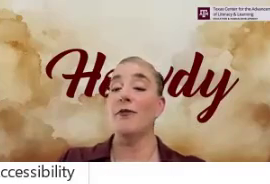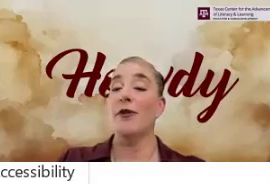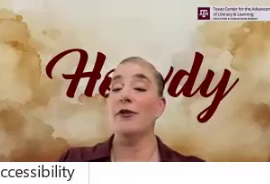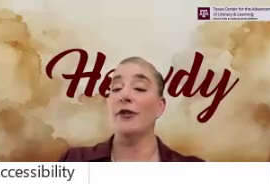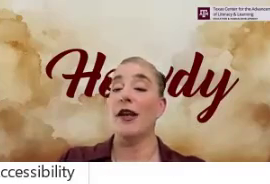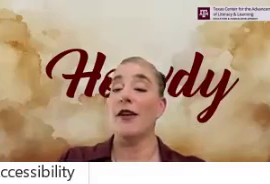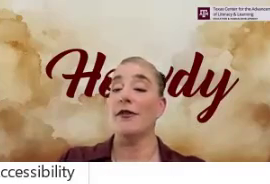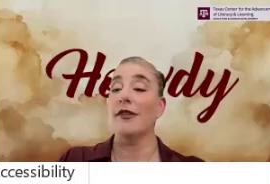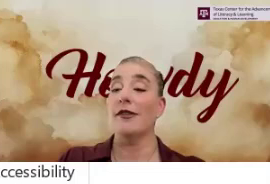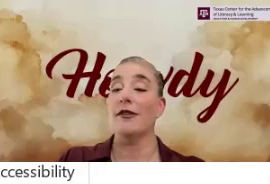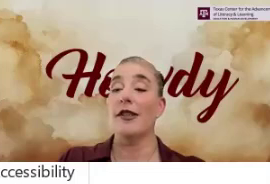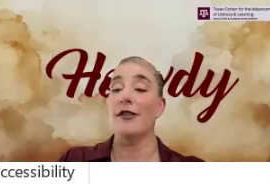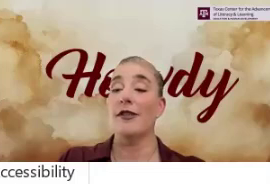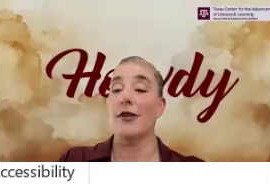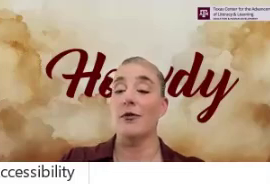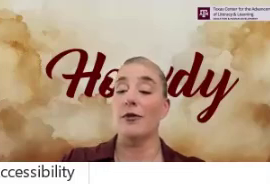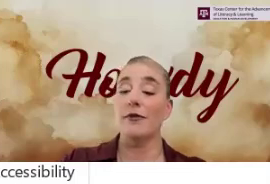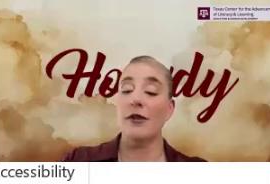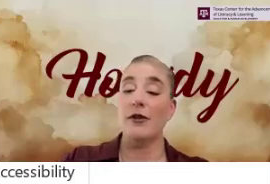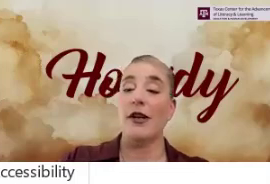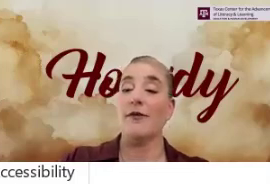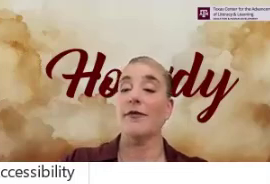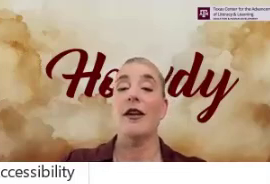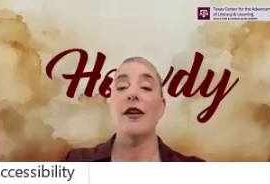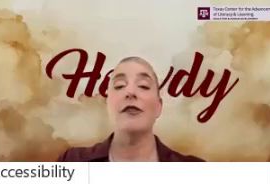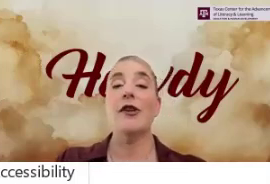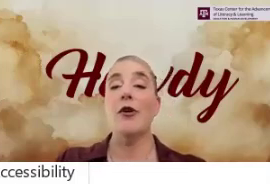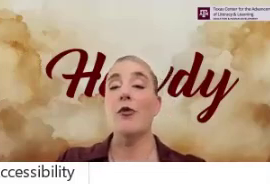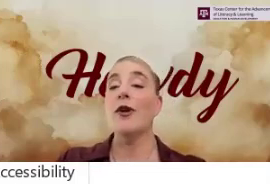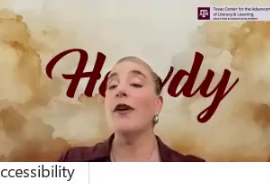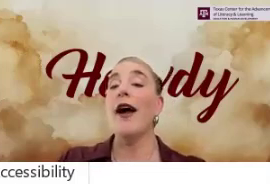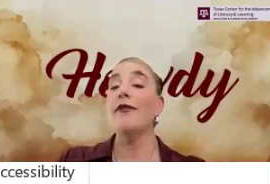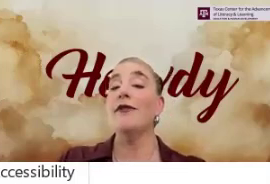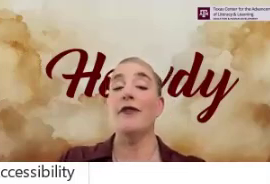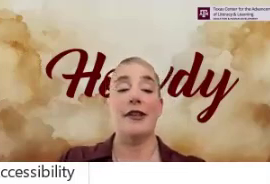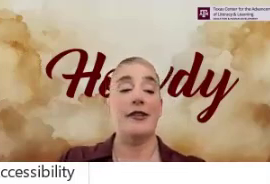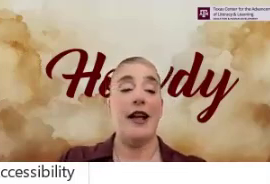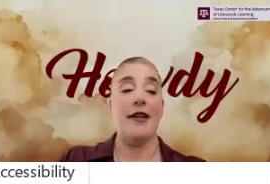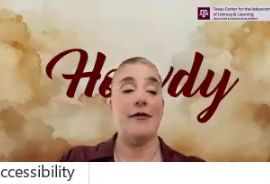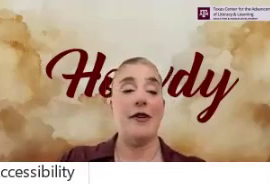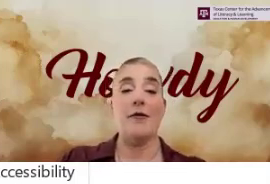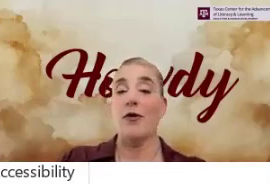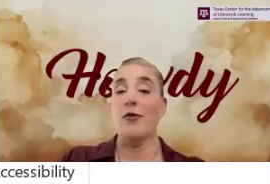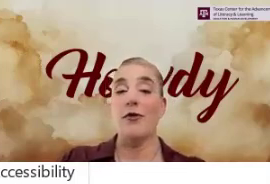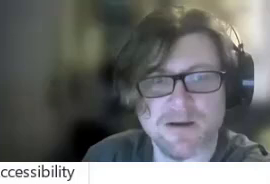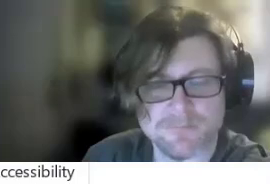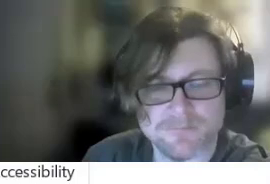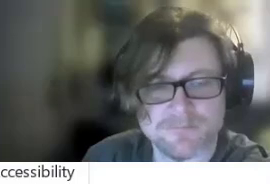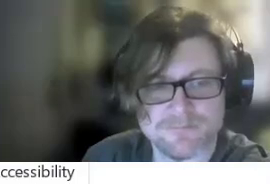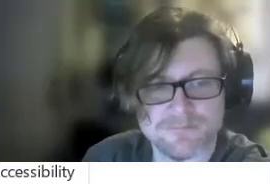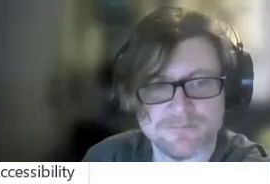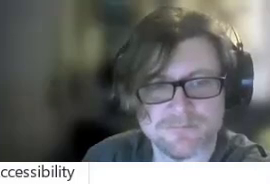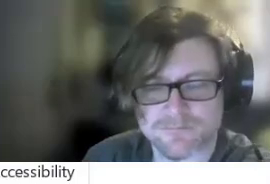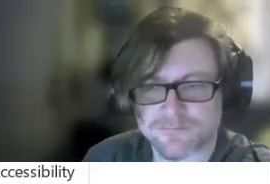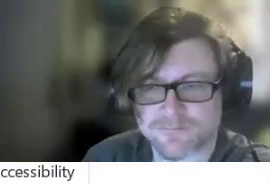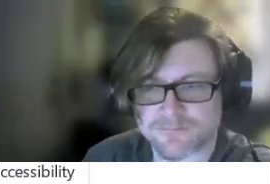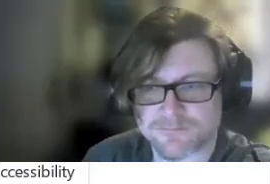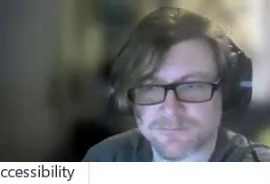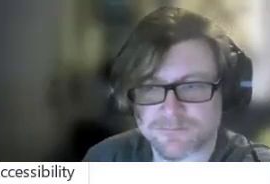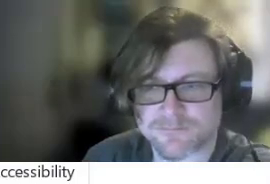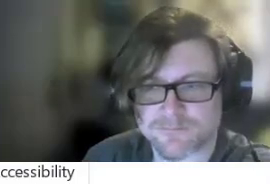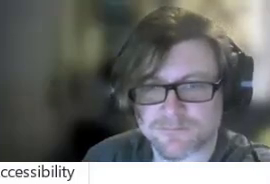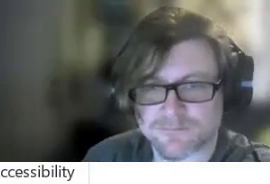people in different poses. Yeah, that's terrible. Okay. So we'll have to fix that. I mean, we would fix all